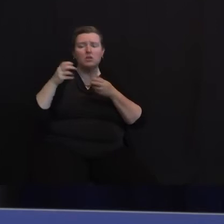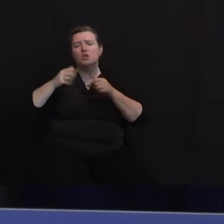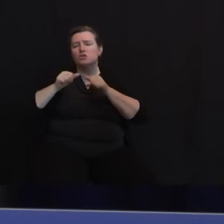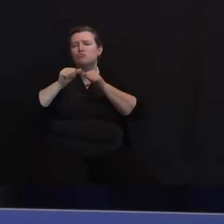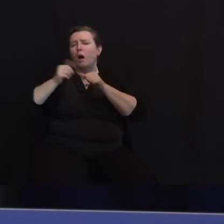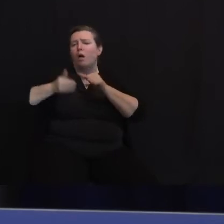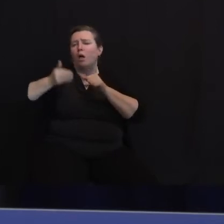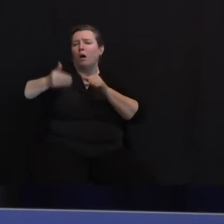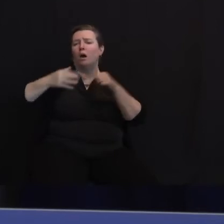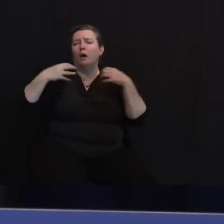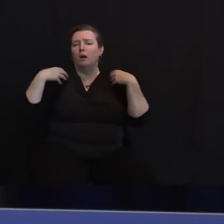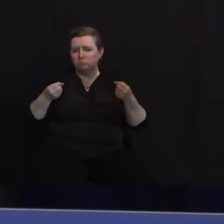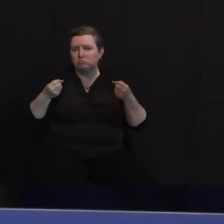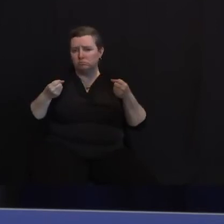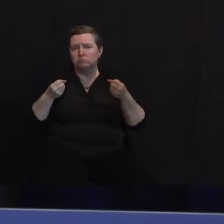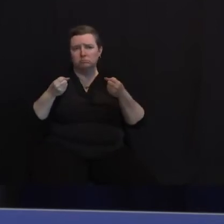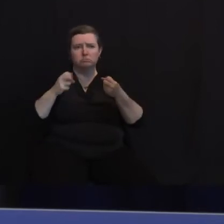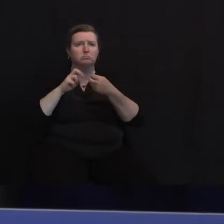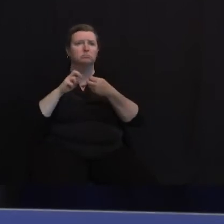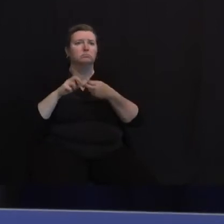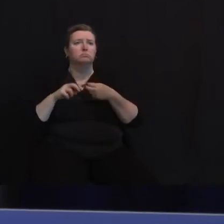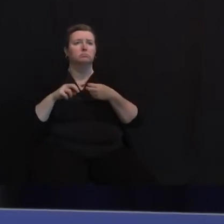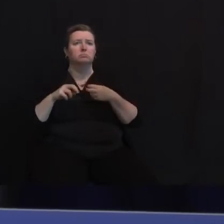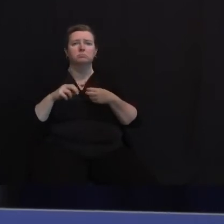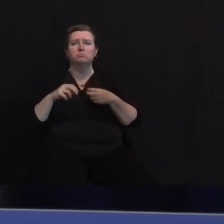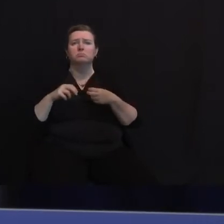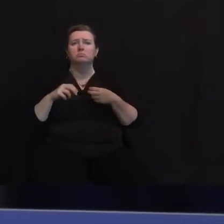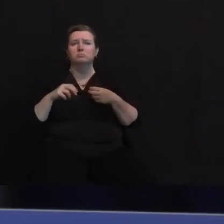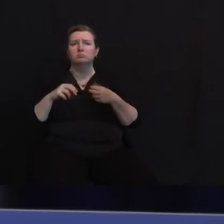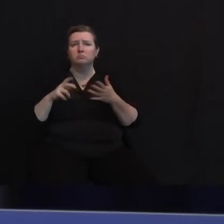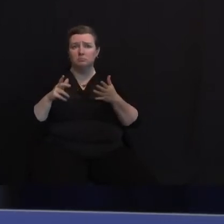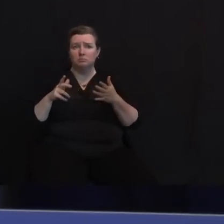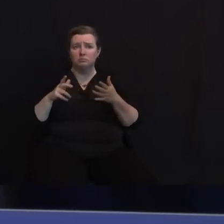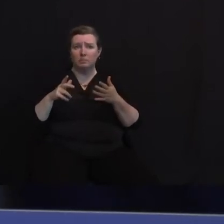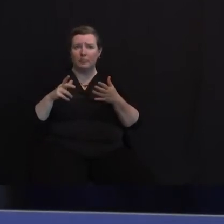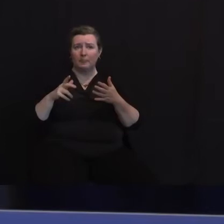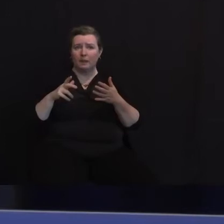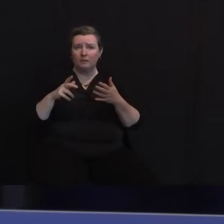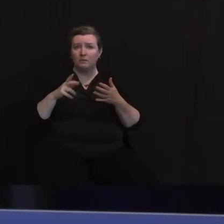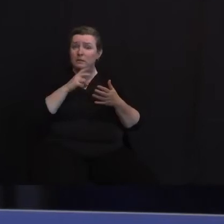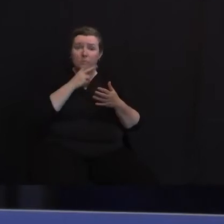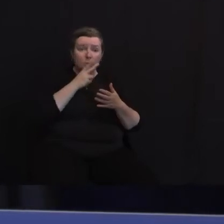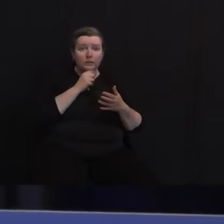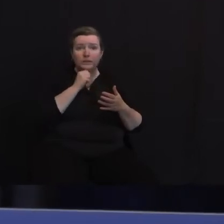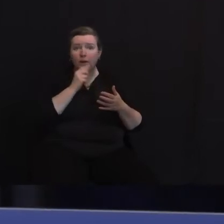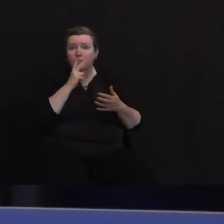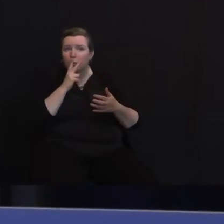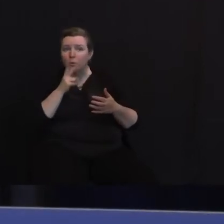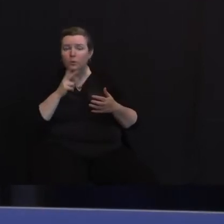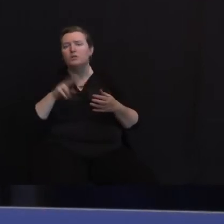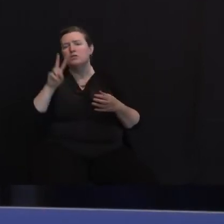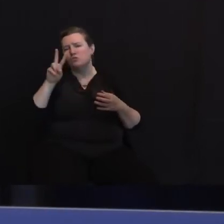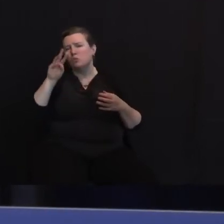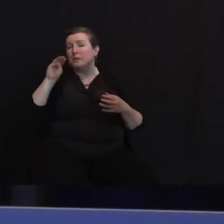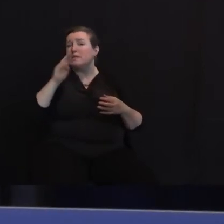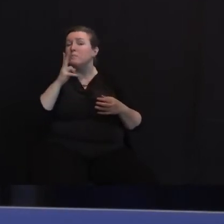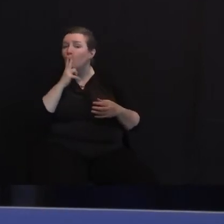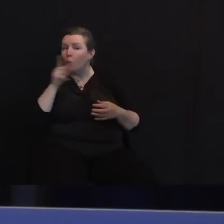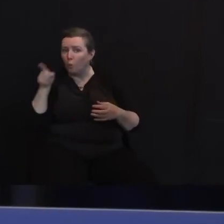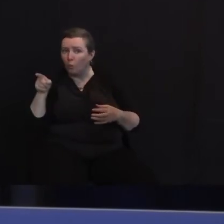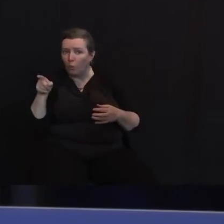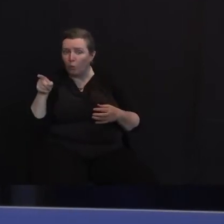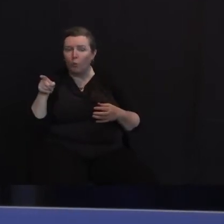you first have to, if you identify smoking as a chronic condition, there's 2 million of them. And then the